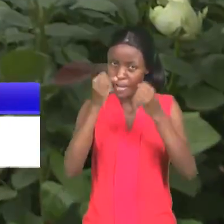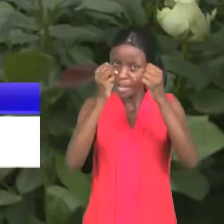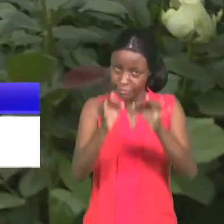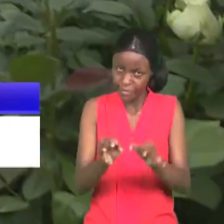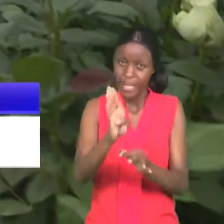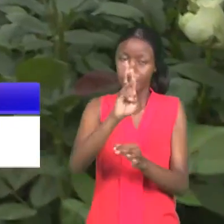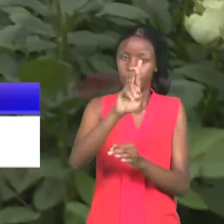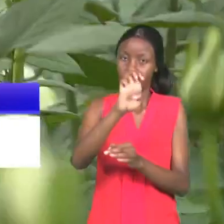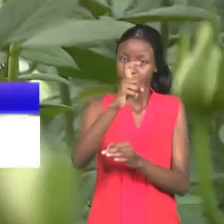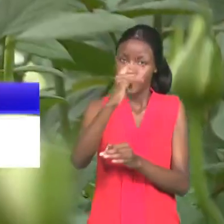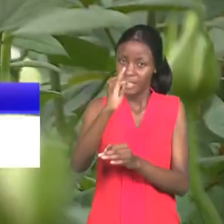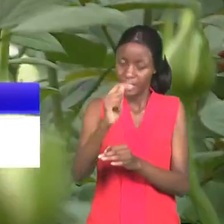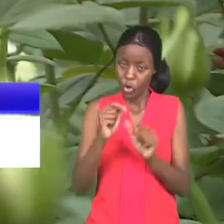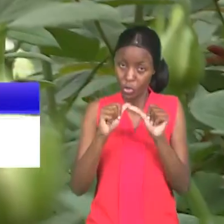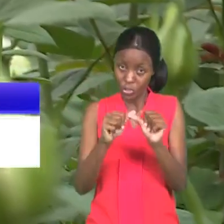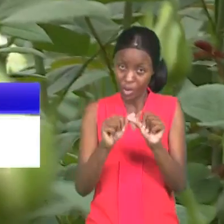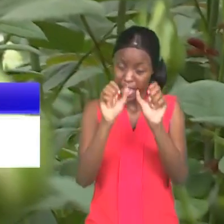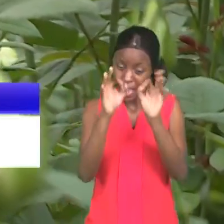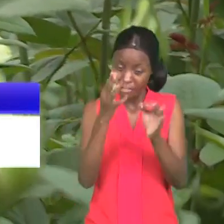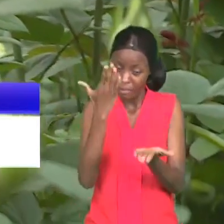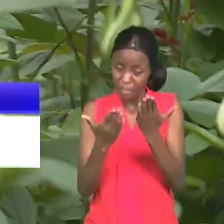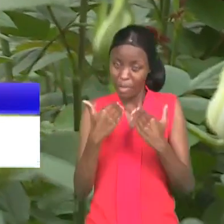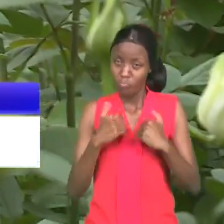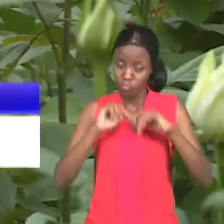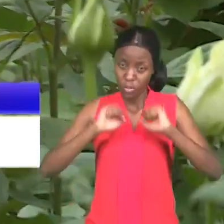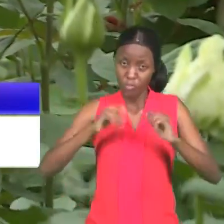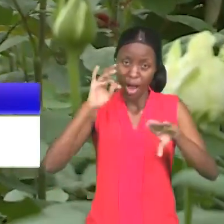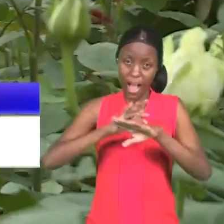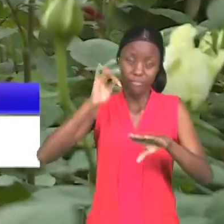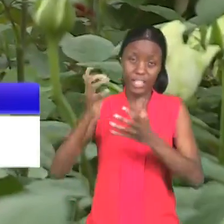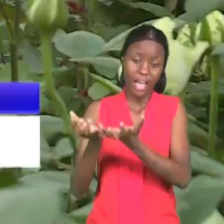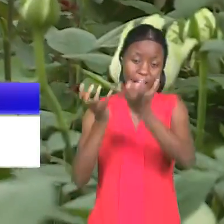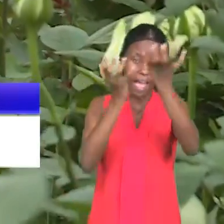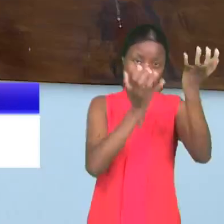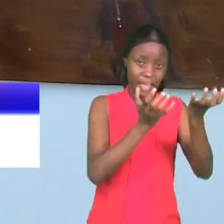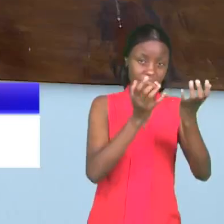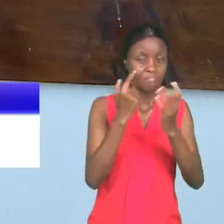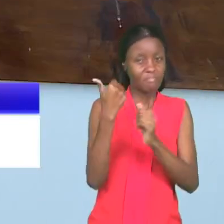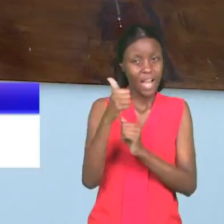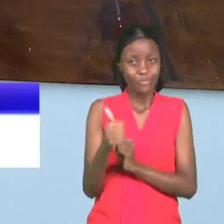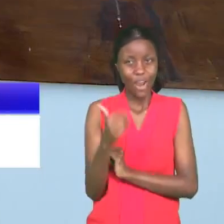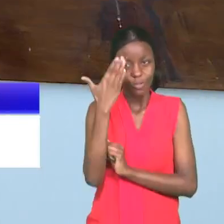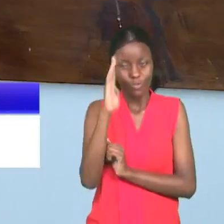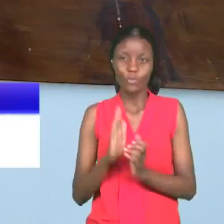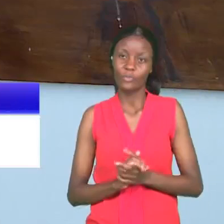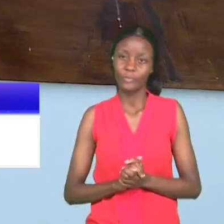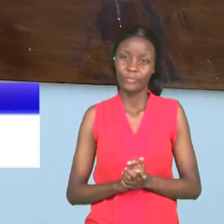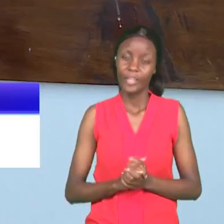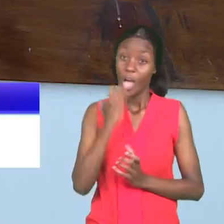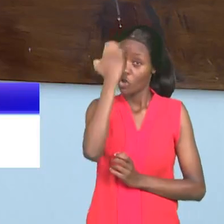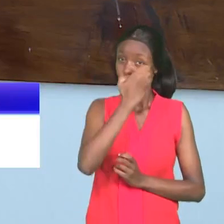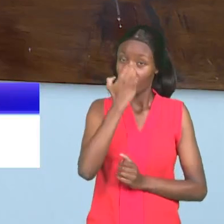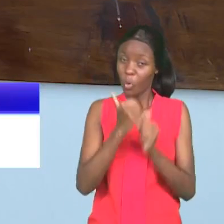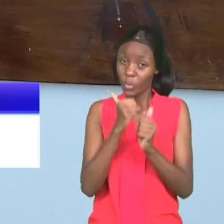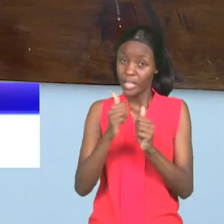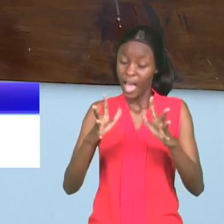Brexit becomes a reality. Whether the event will shake flowers export from Kenya, it remains to be seen. Europe accounts almost